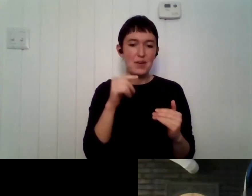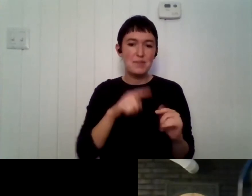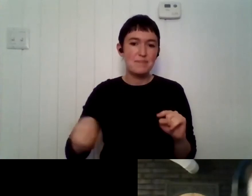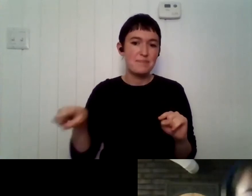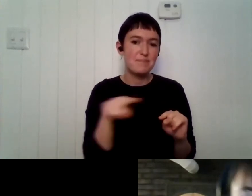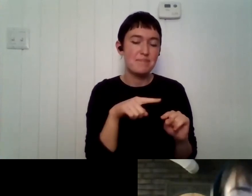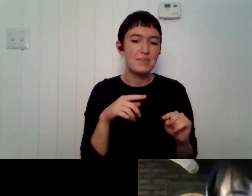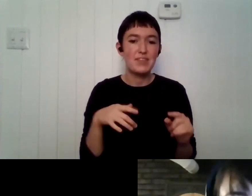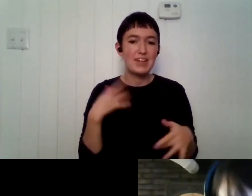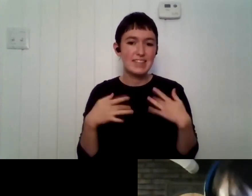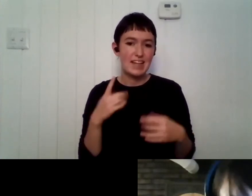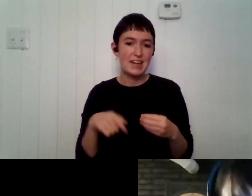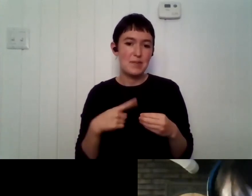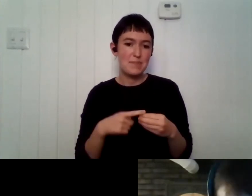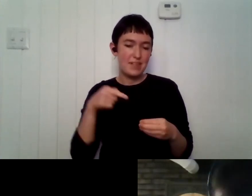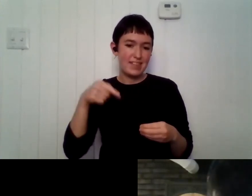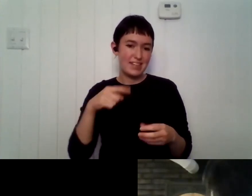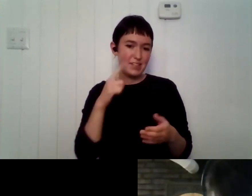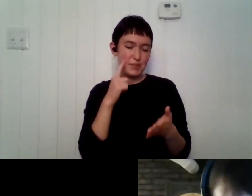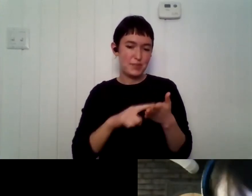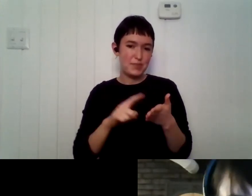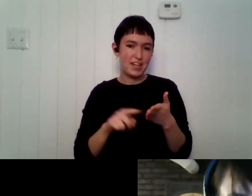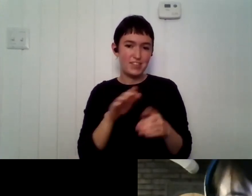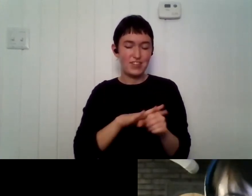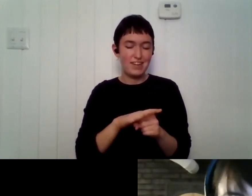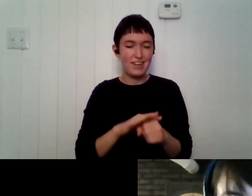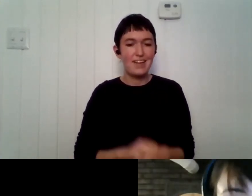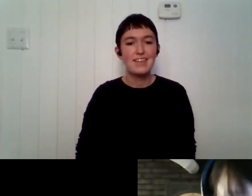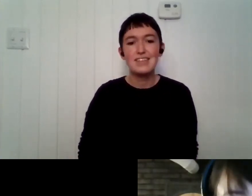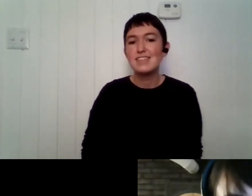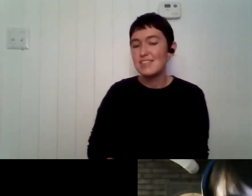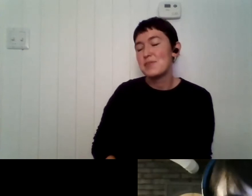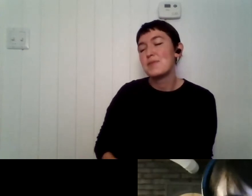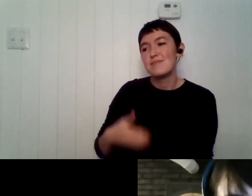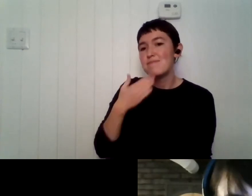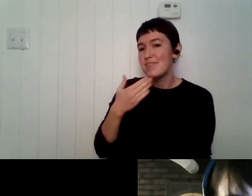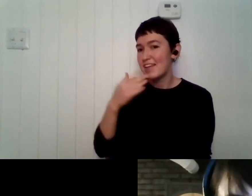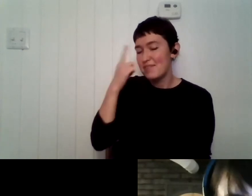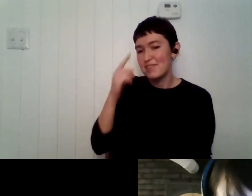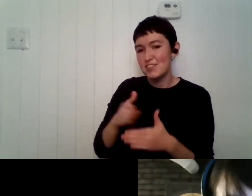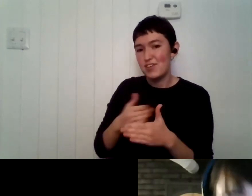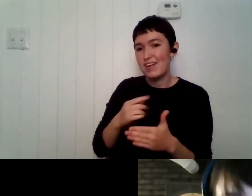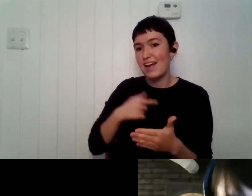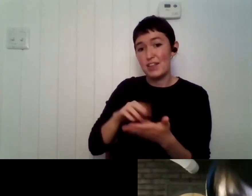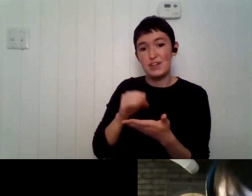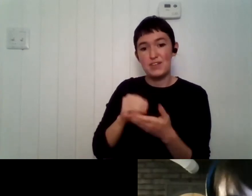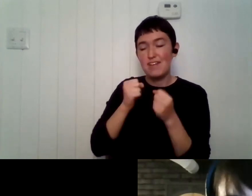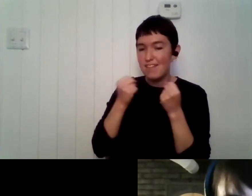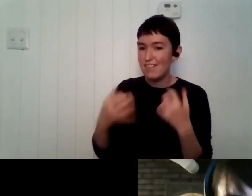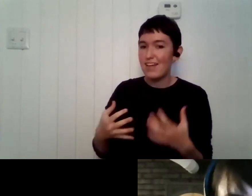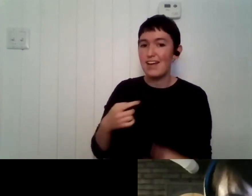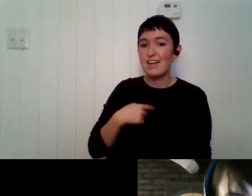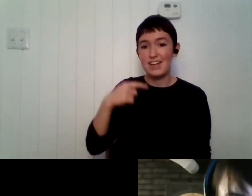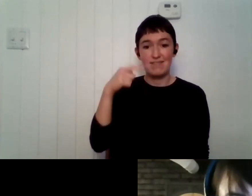more excited about this research area as well. For sure. Well, thank you so much for sharing with us. This was really cool. I learned a lot for sure. I think everybody else did